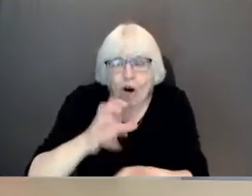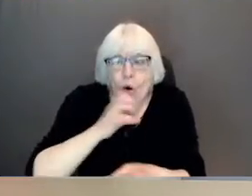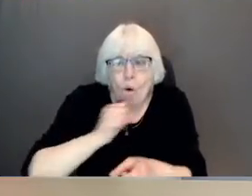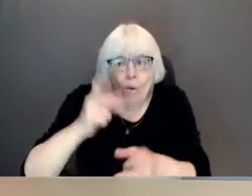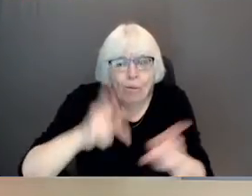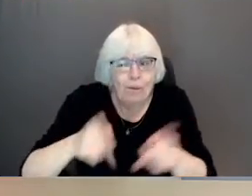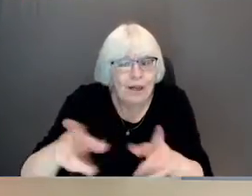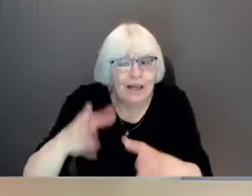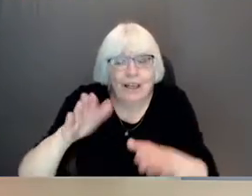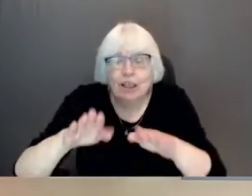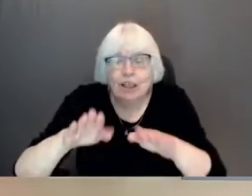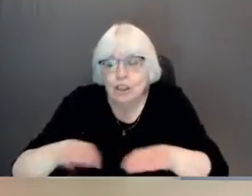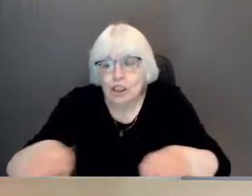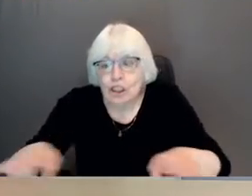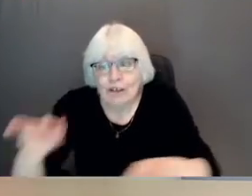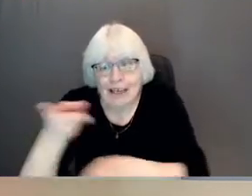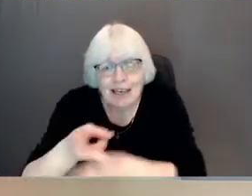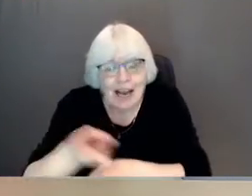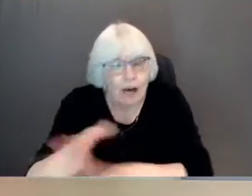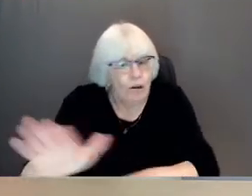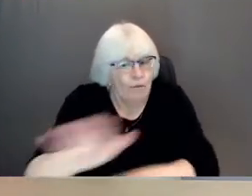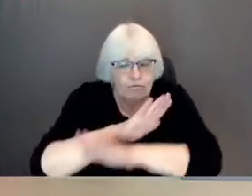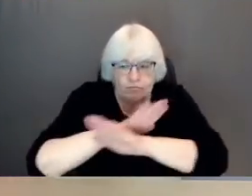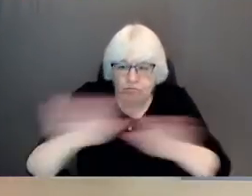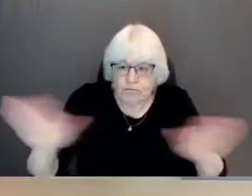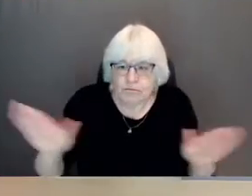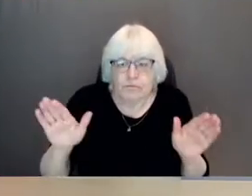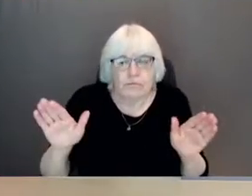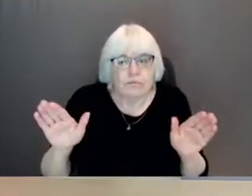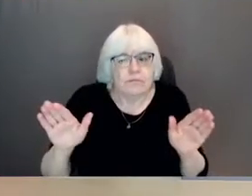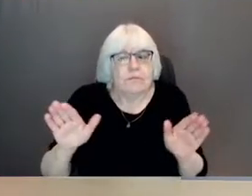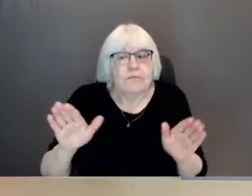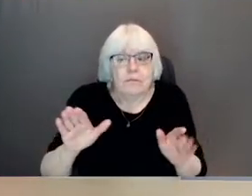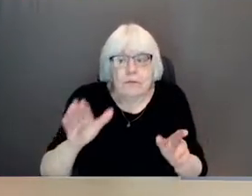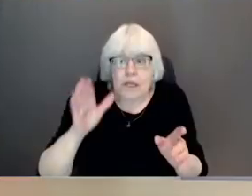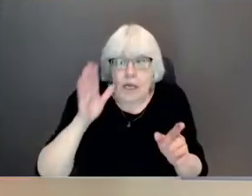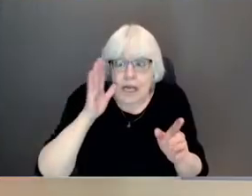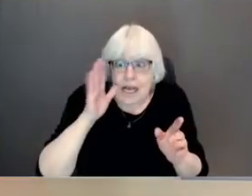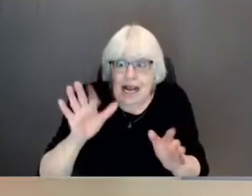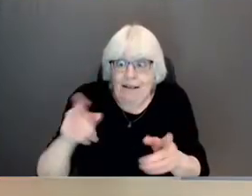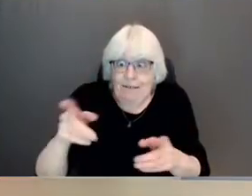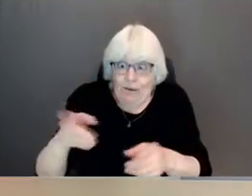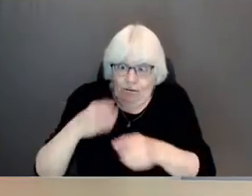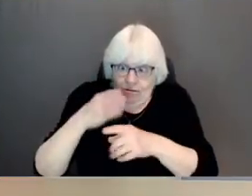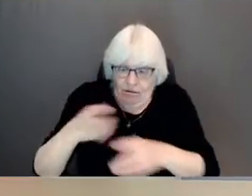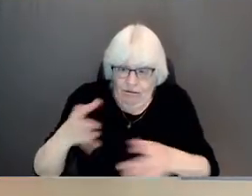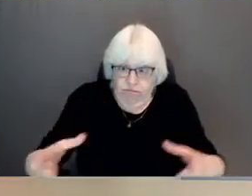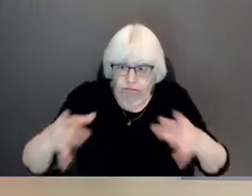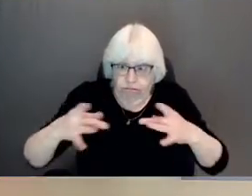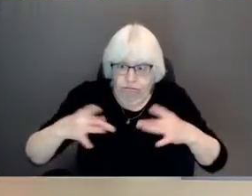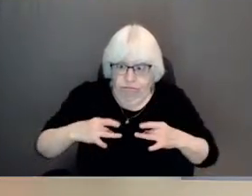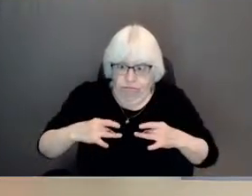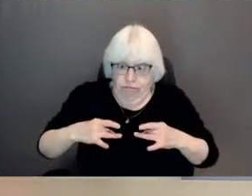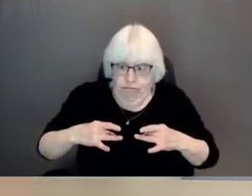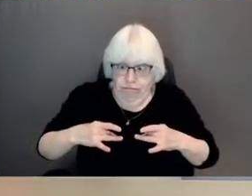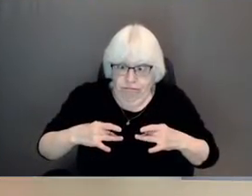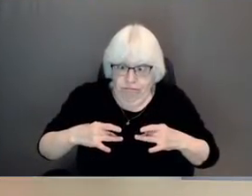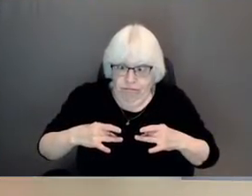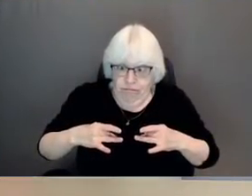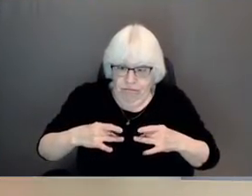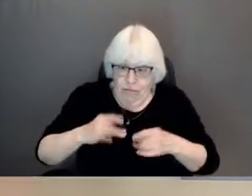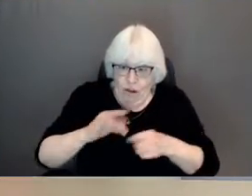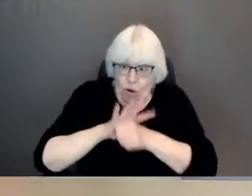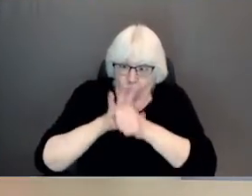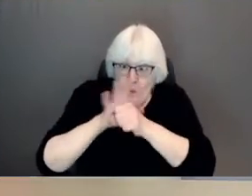Individuals positive for COVID-19 who are not fully vaccinated must isolate for 10 days following the onset of symptoms or a